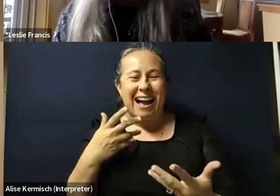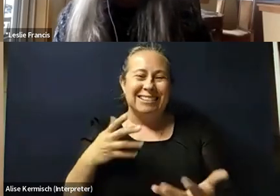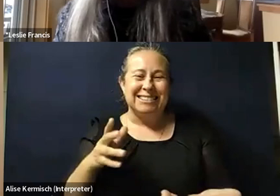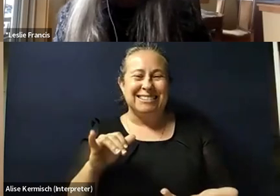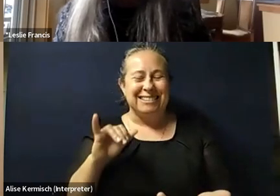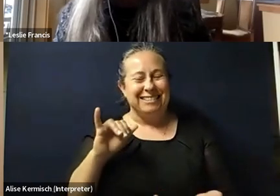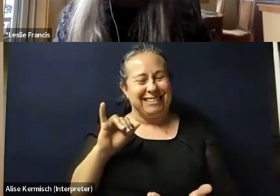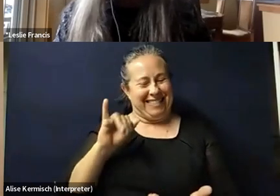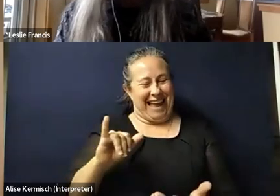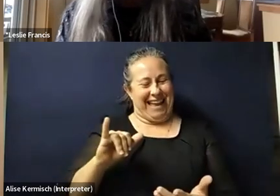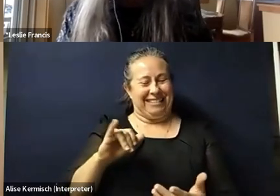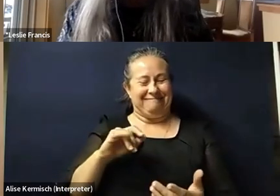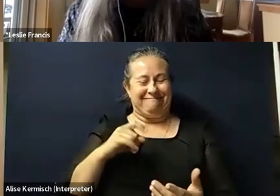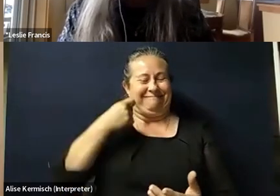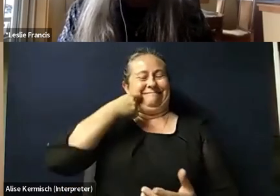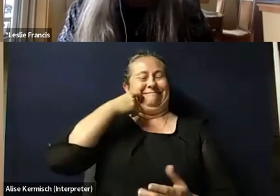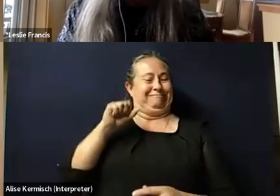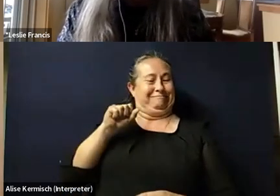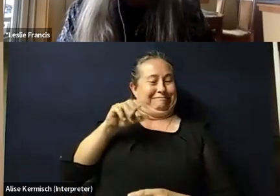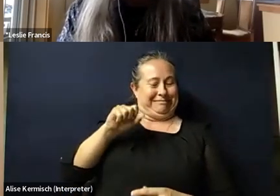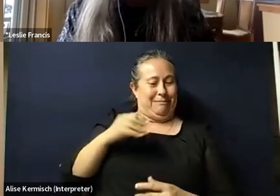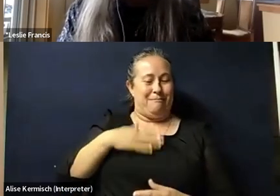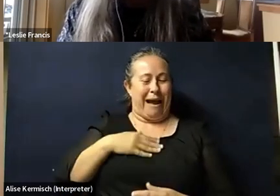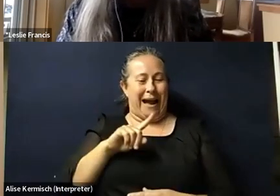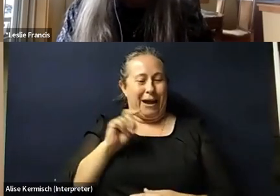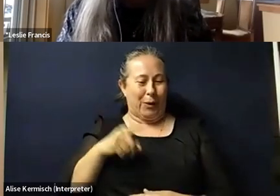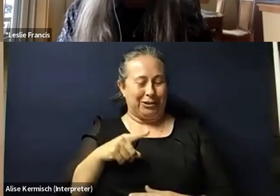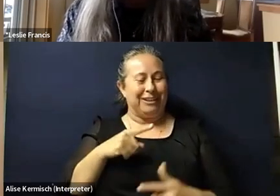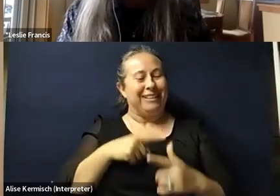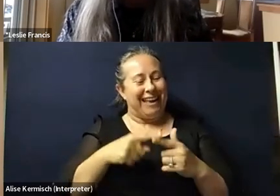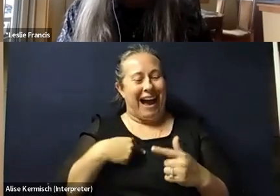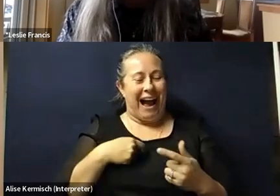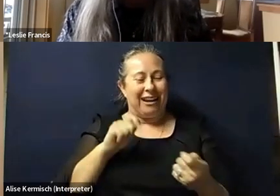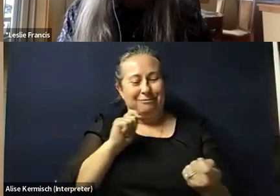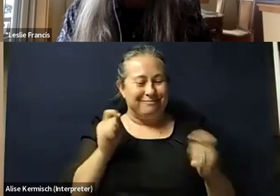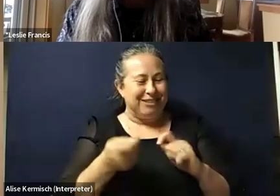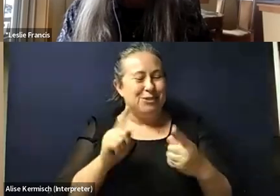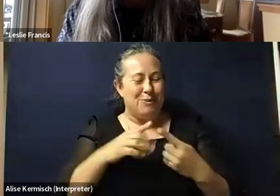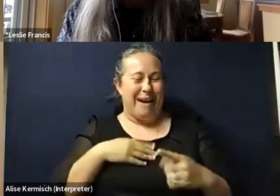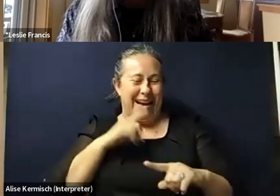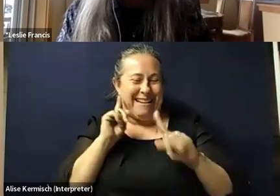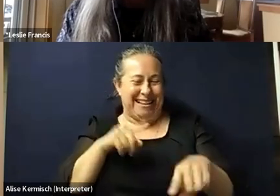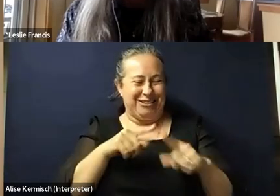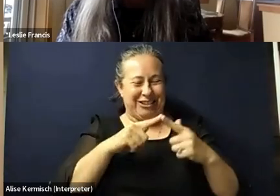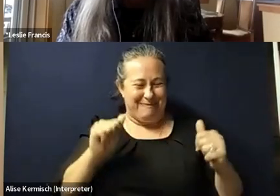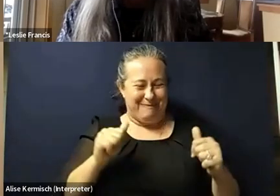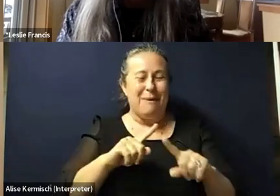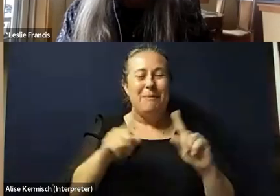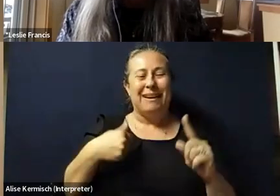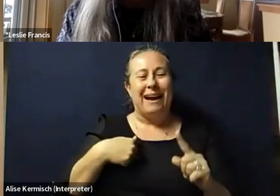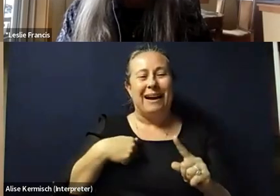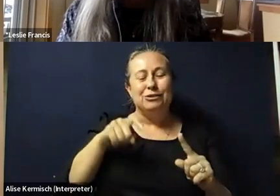That was actually my question, which I then turned into my answer. But I should also say, what do we